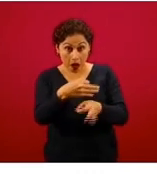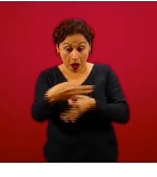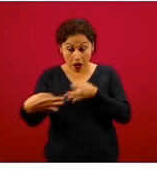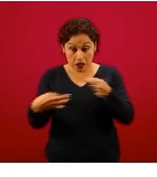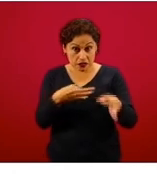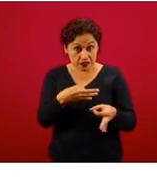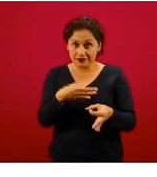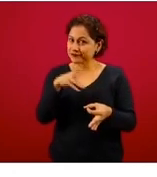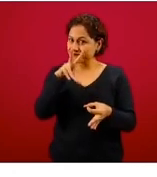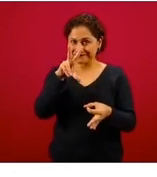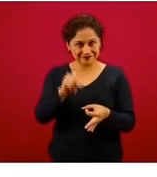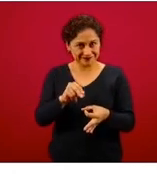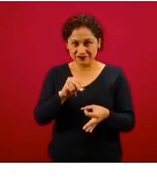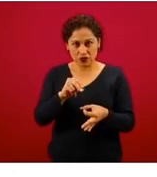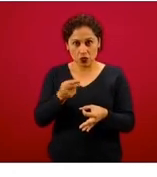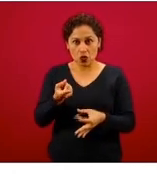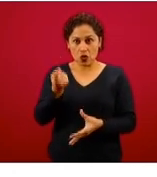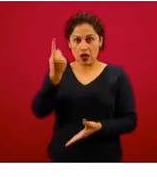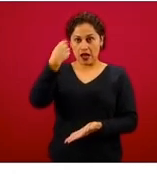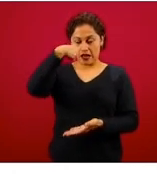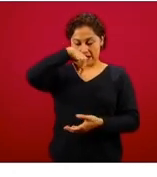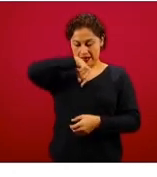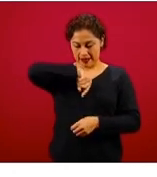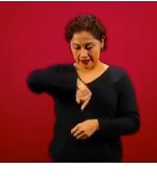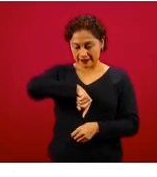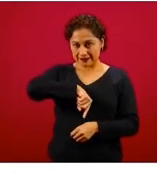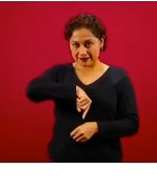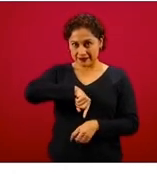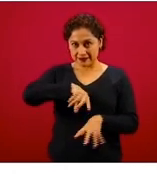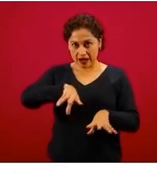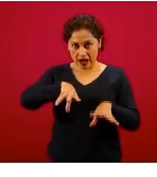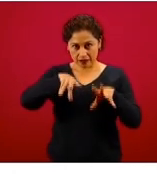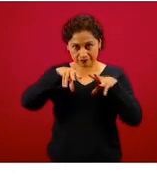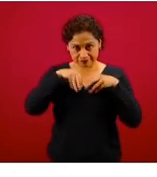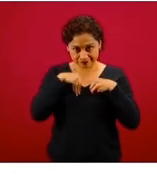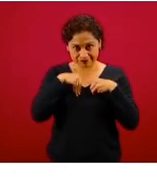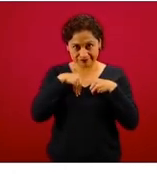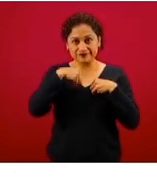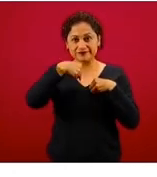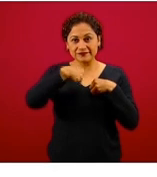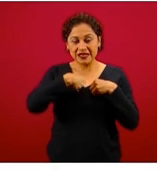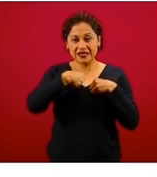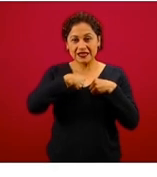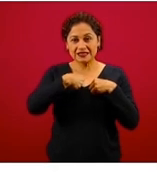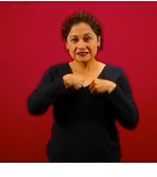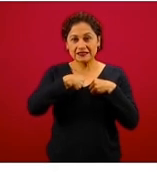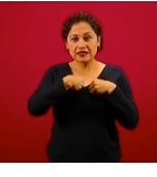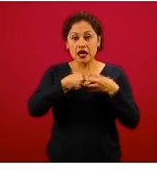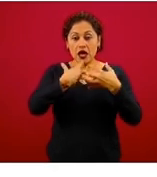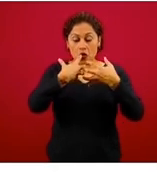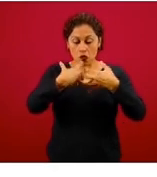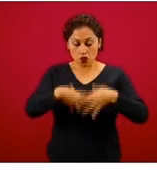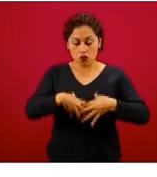virus against the immune system in the form of a diagram. So basically